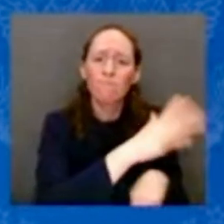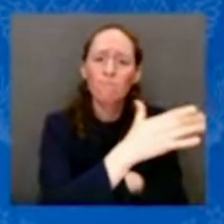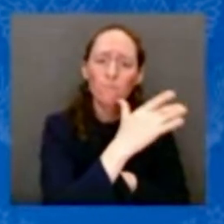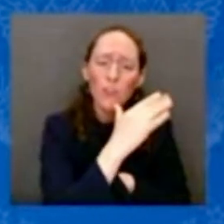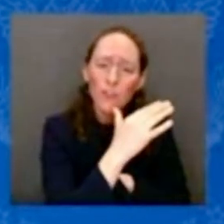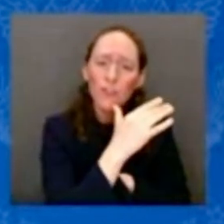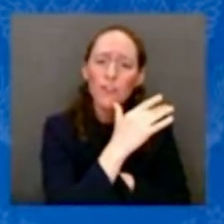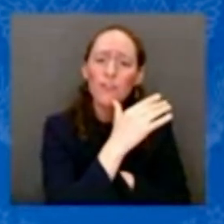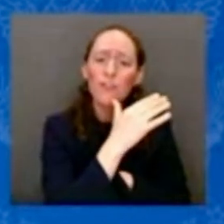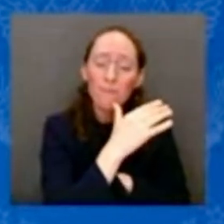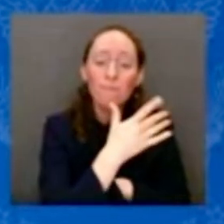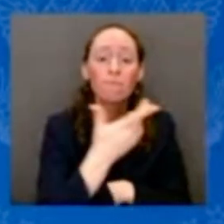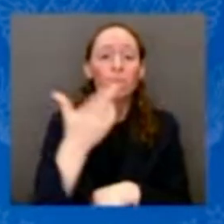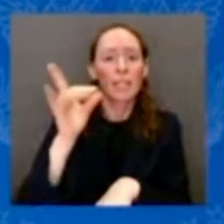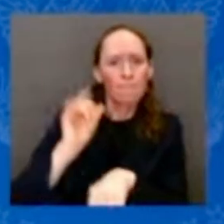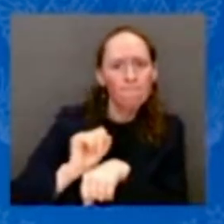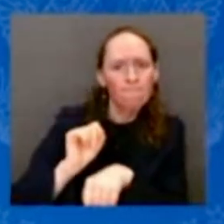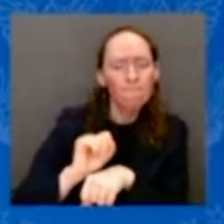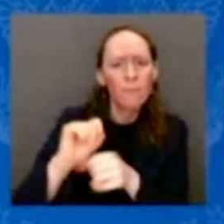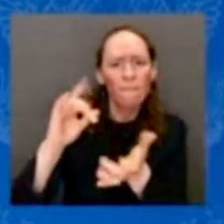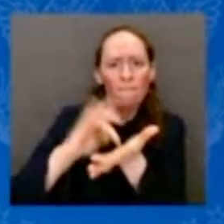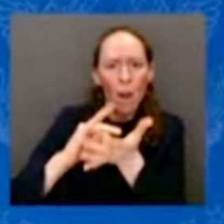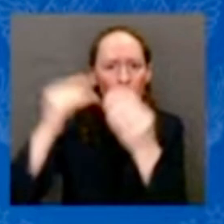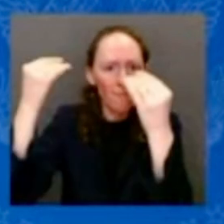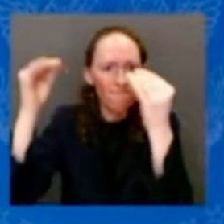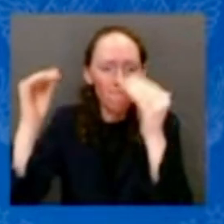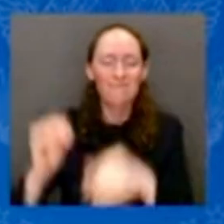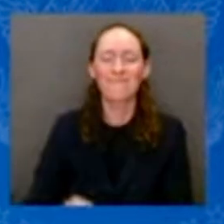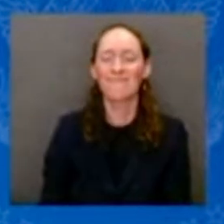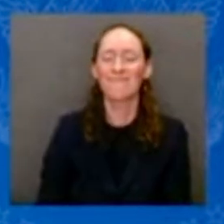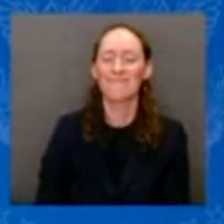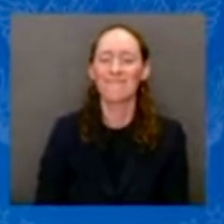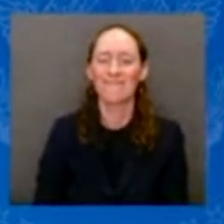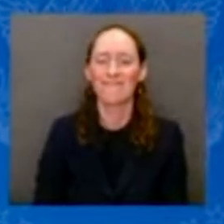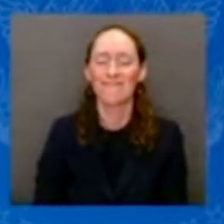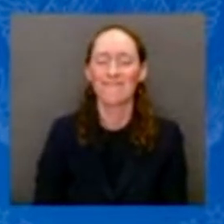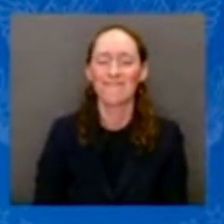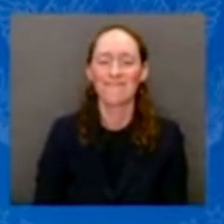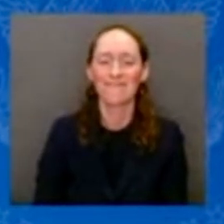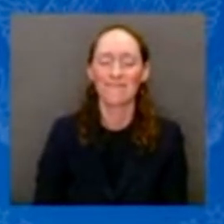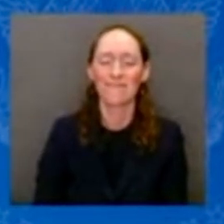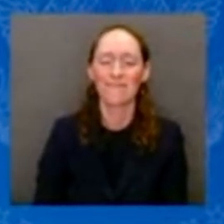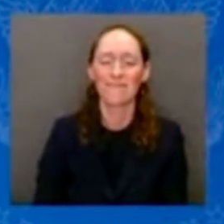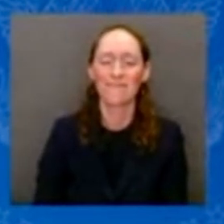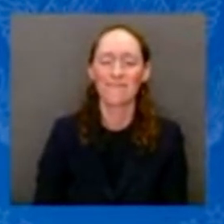friends for his compassion, his determination, and his wisdom.